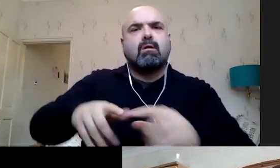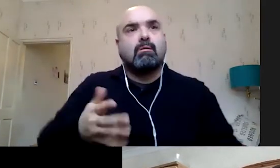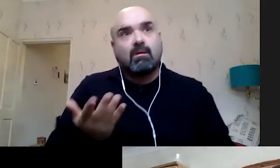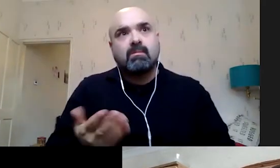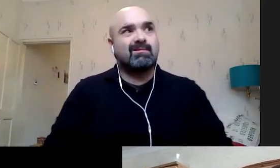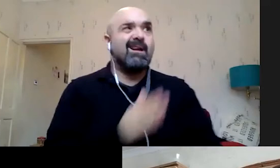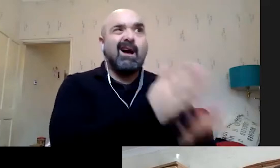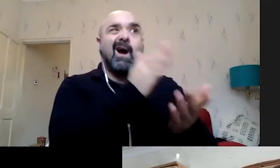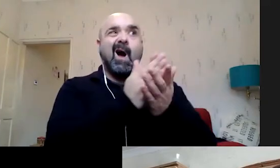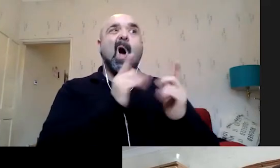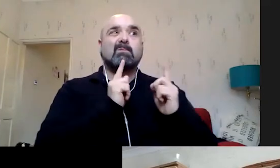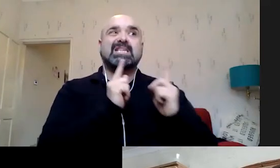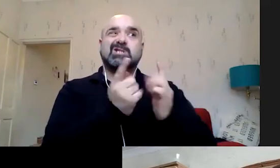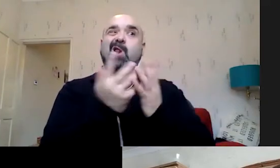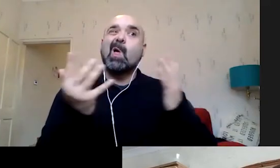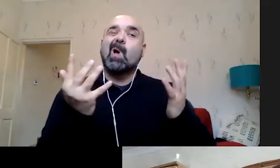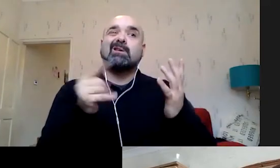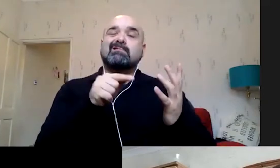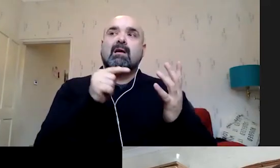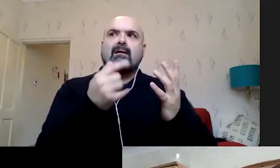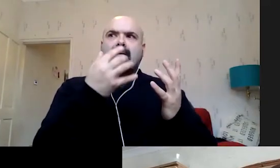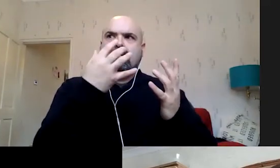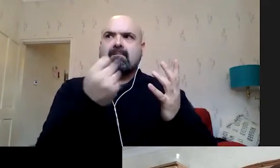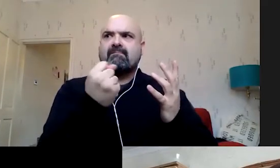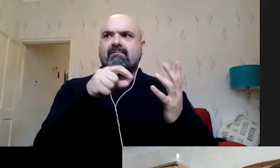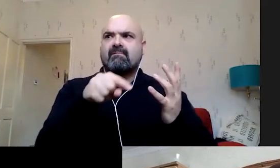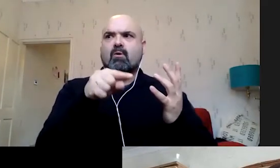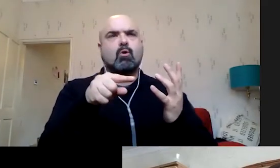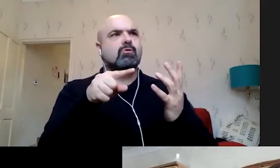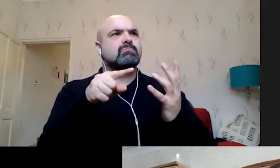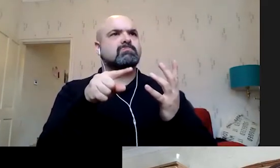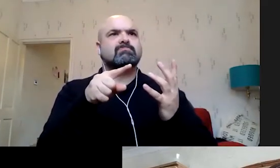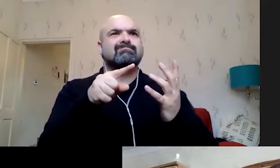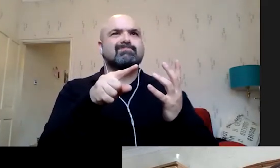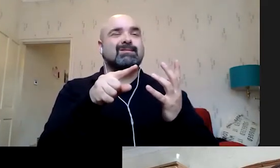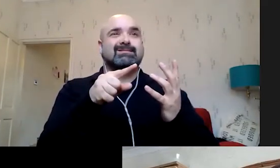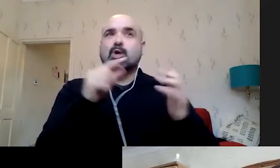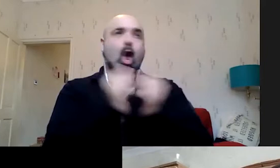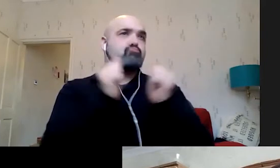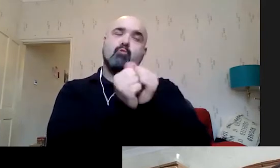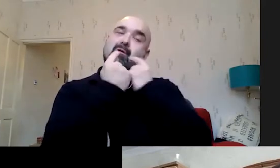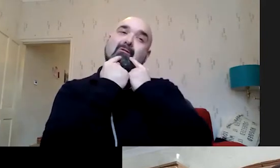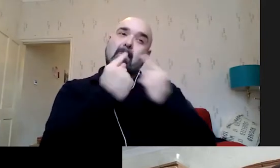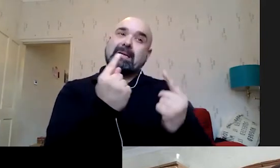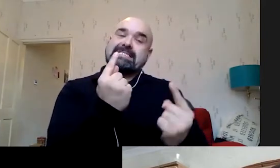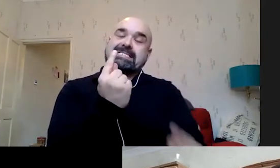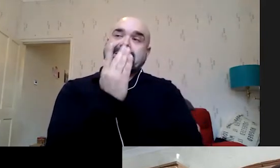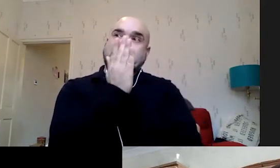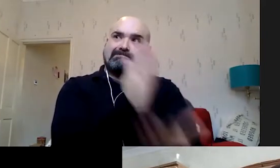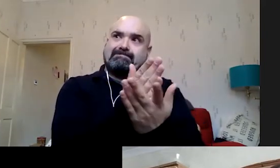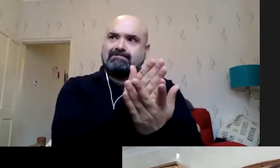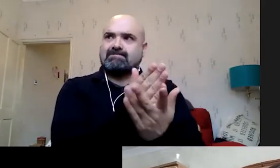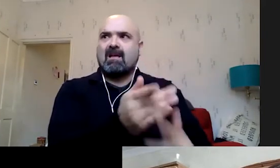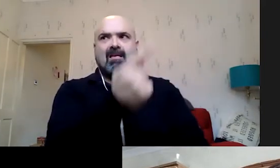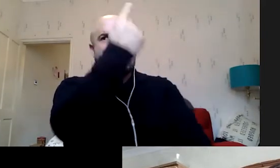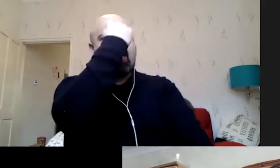There were definitely teachers who, as I say, would make all sorts of totally inappropriate comments. And they thought